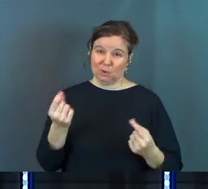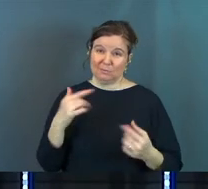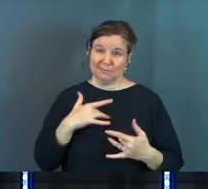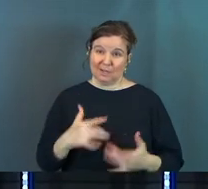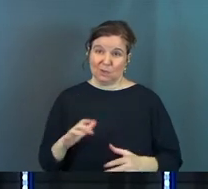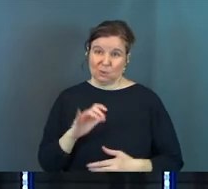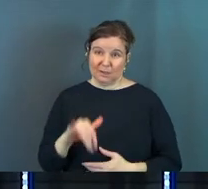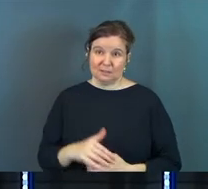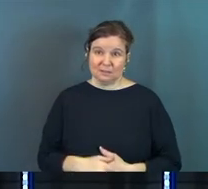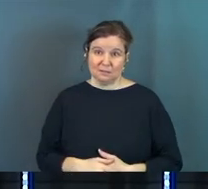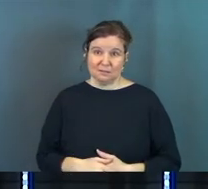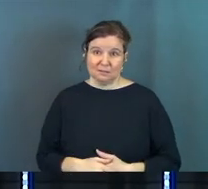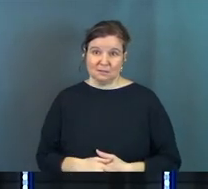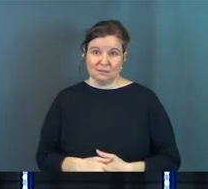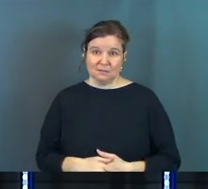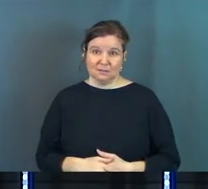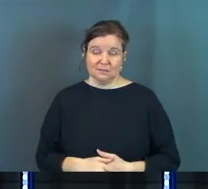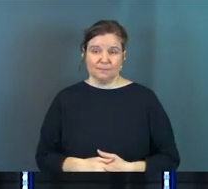do this?